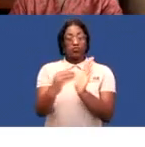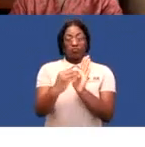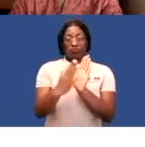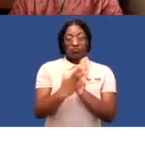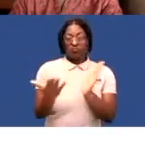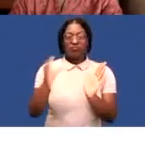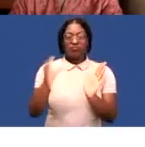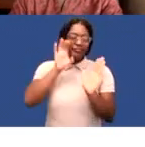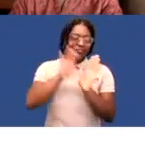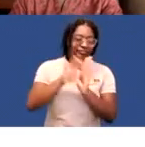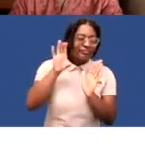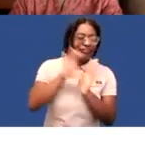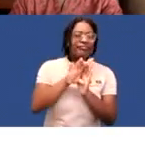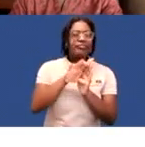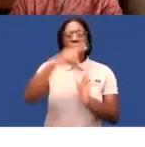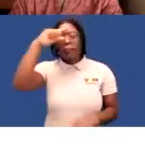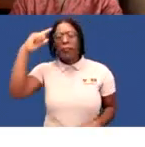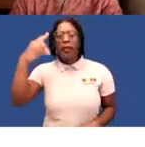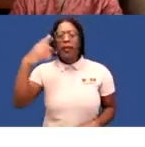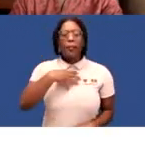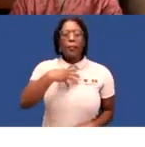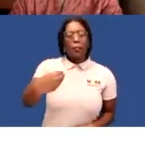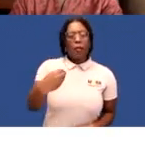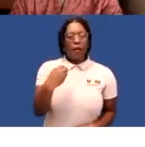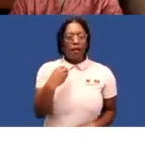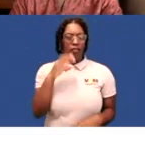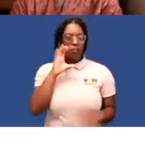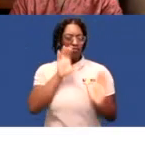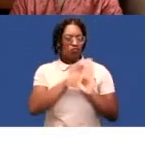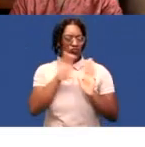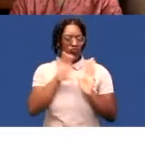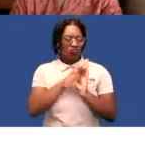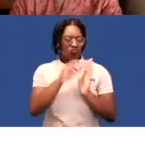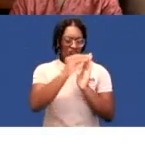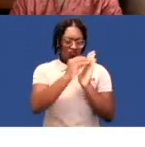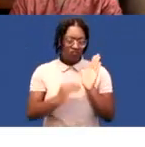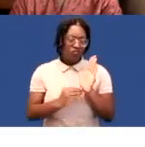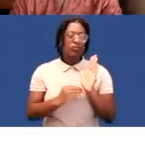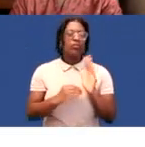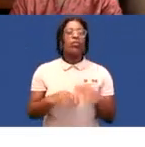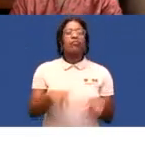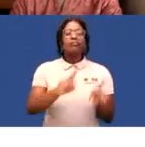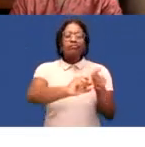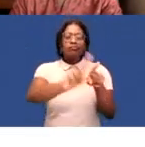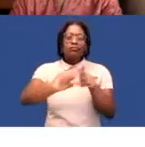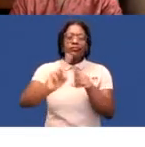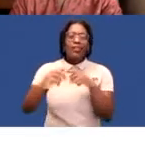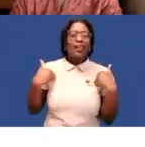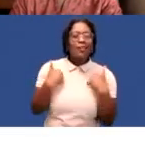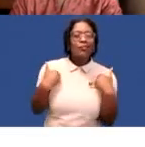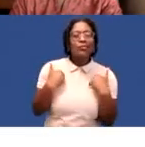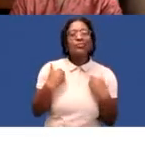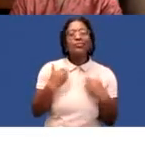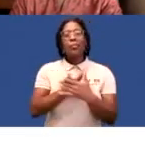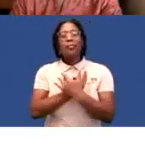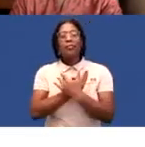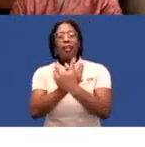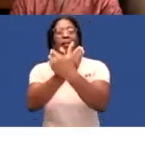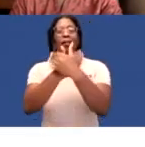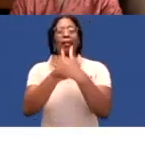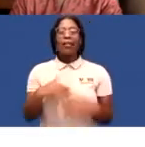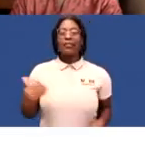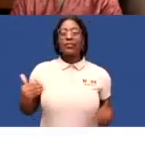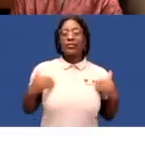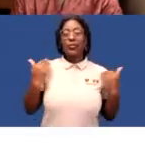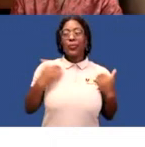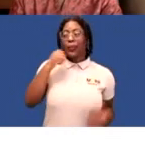simple objects, a Black bird, Black jelly beans, Black puppies, a Black butterfly, a young Black girl in dress up. The words in the